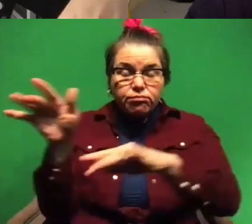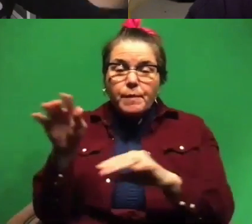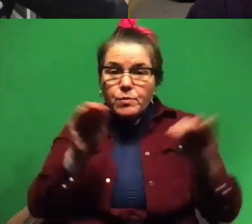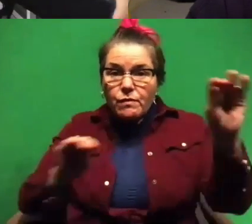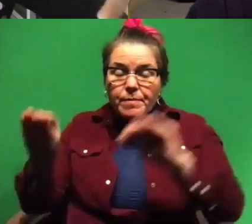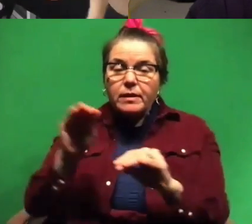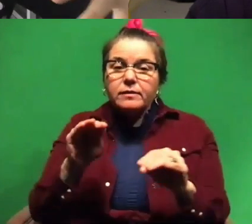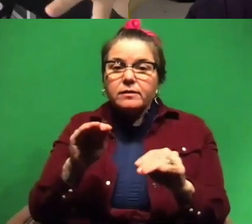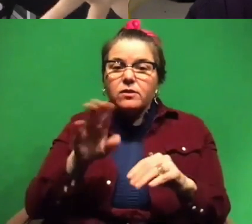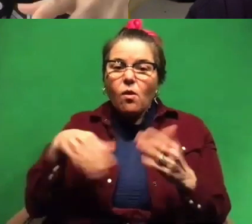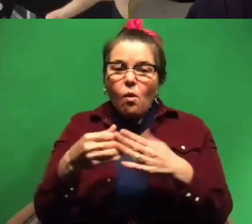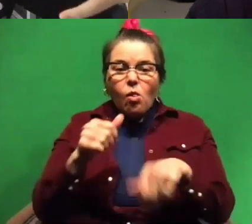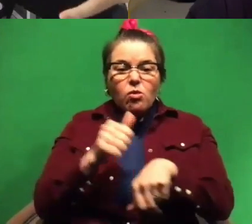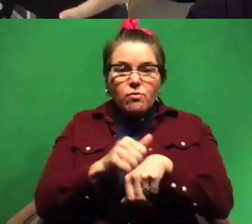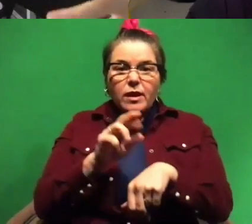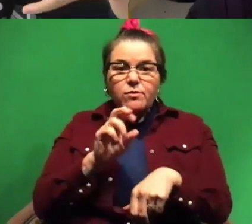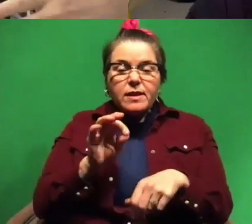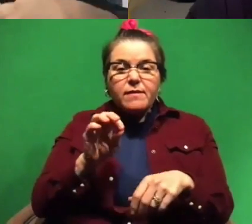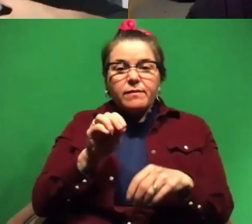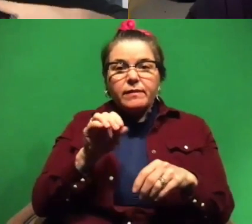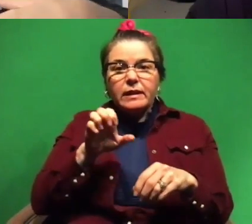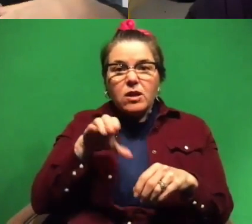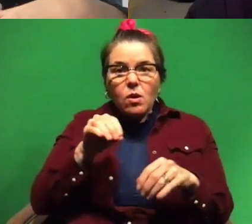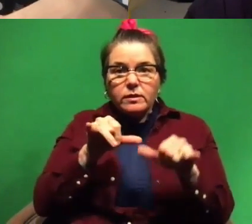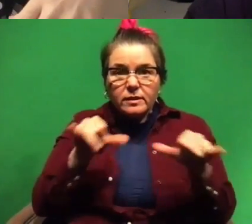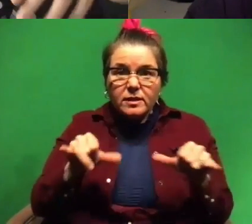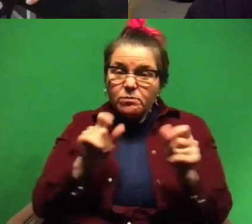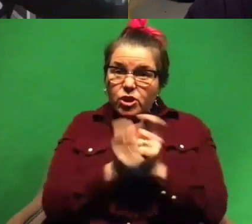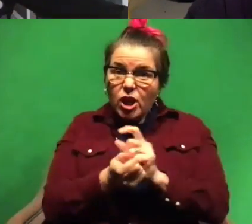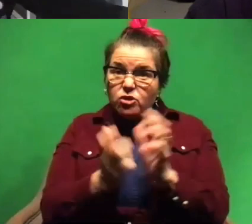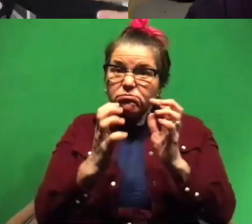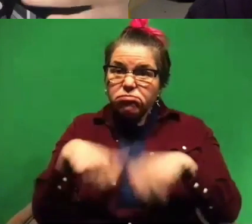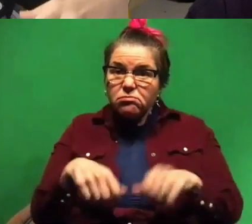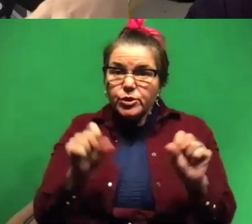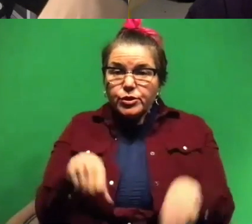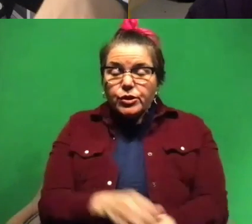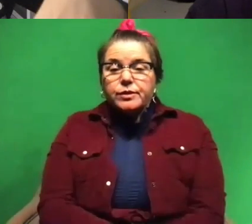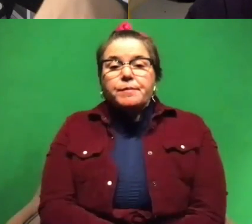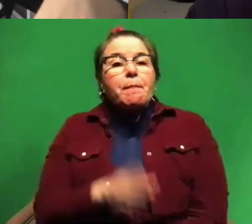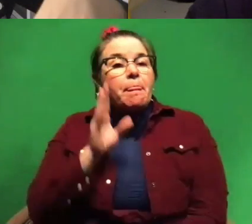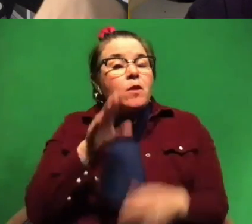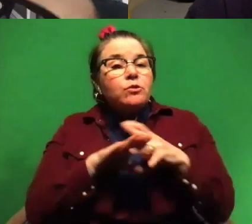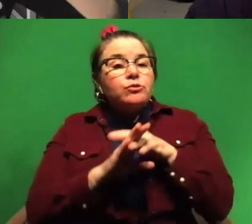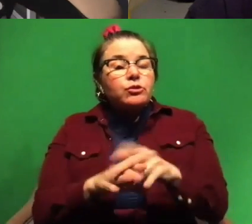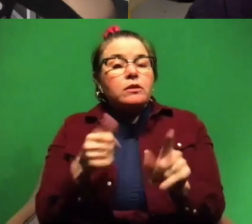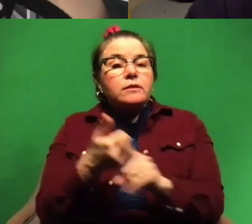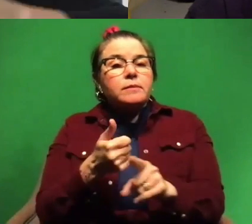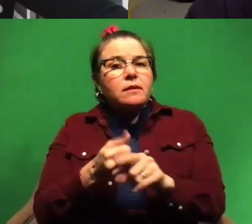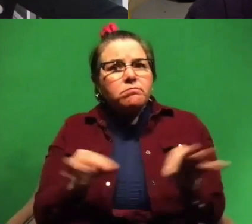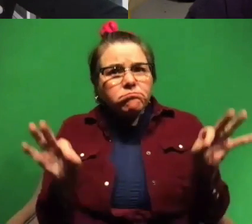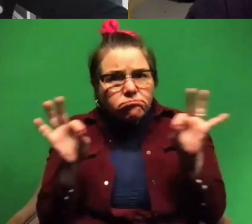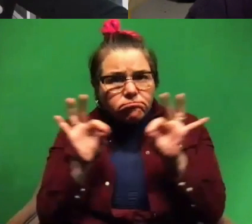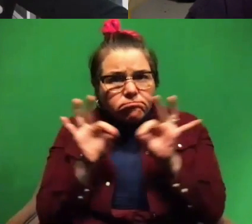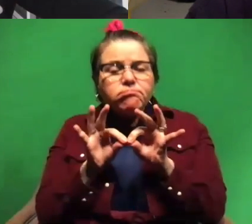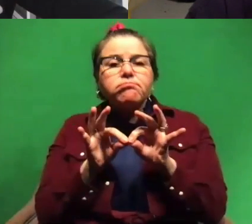the whole rocky reef ecosystem would change and possibly collapse. So we know that these sharks are you know, key little guys